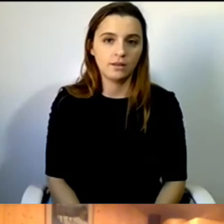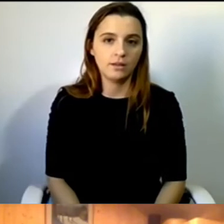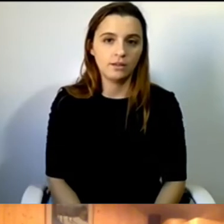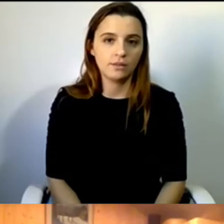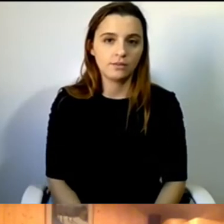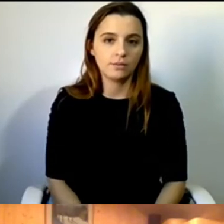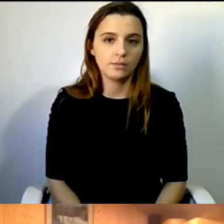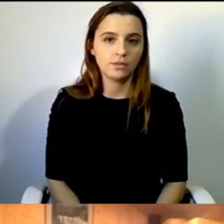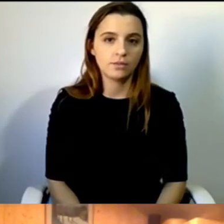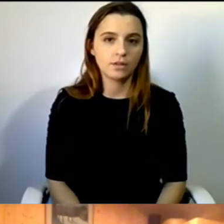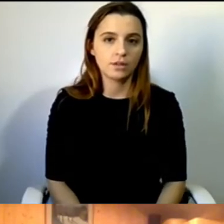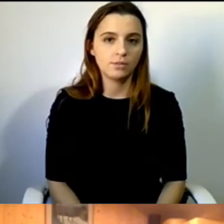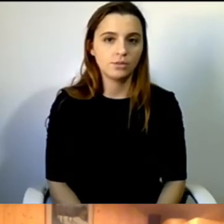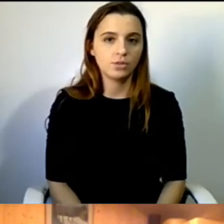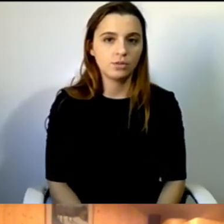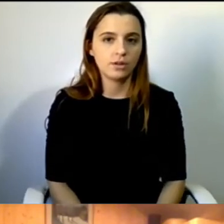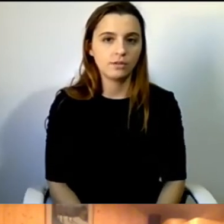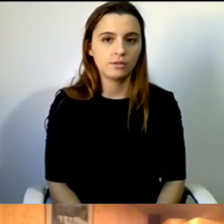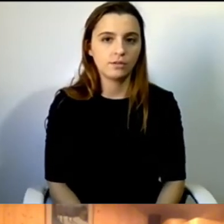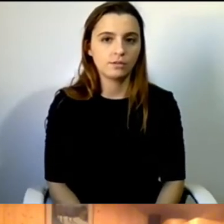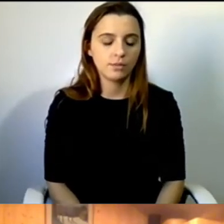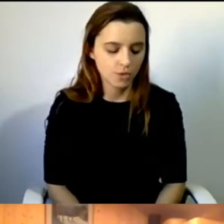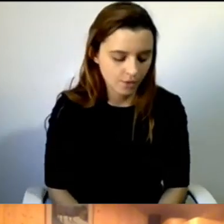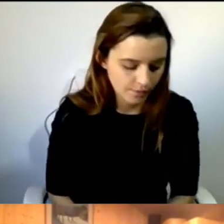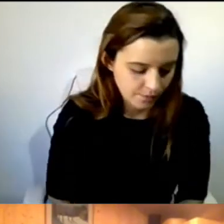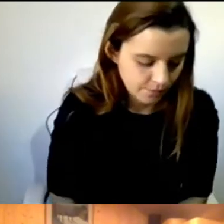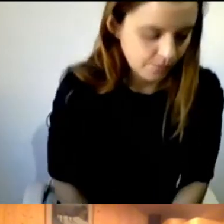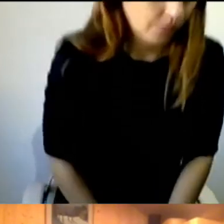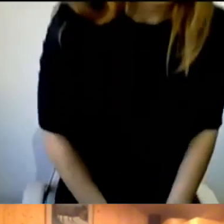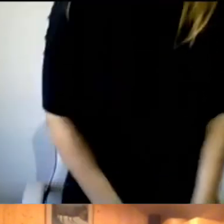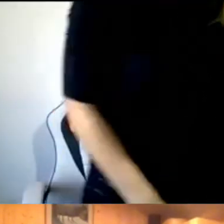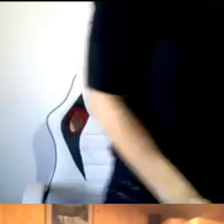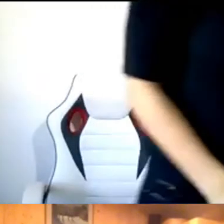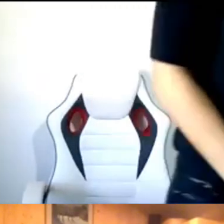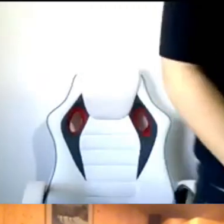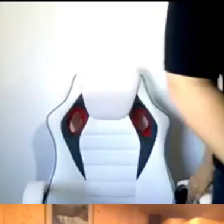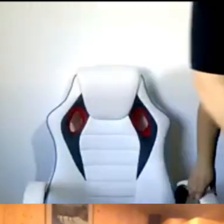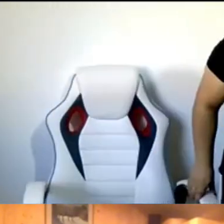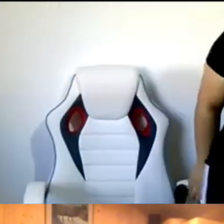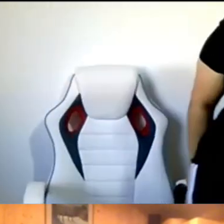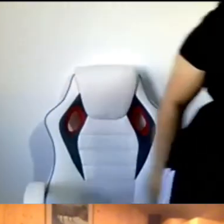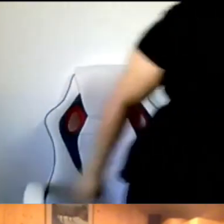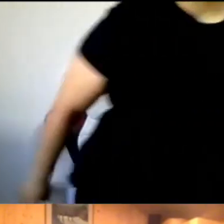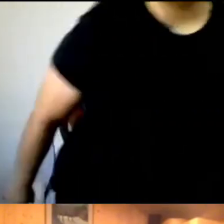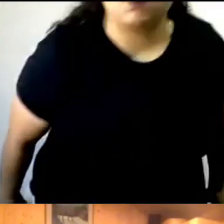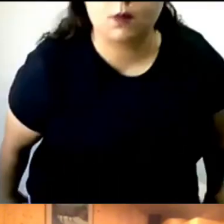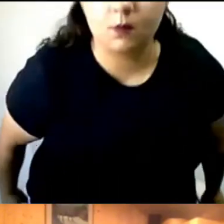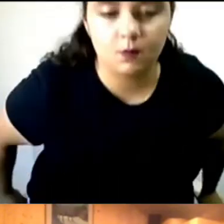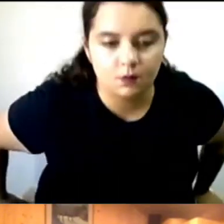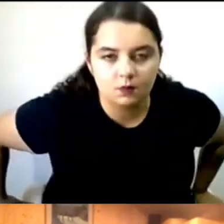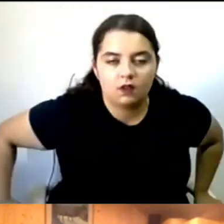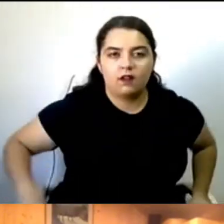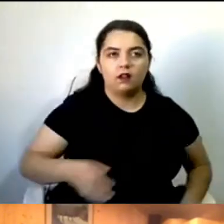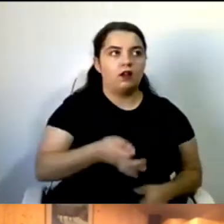and you talked together about your life, your needs, what your needs were, and whether or not,